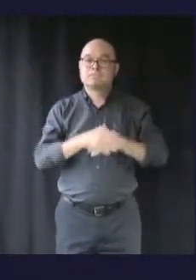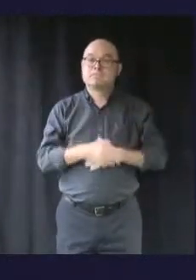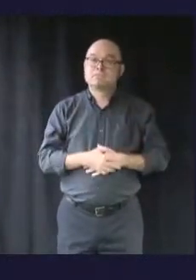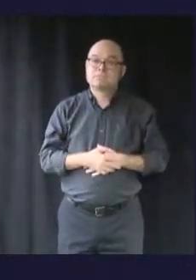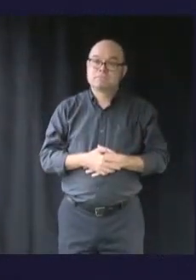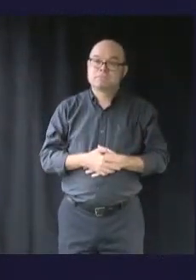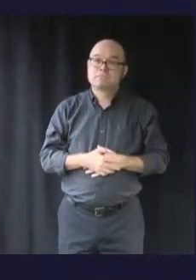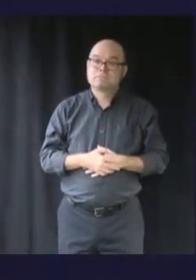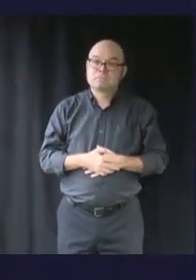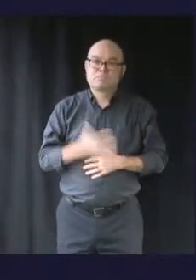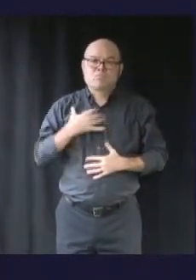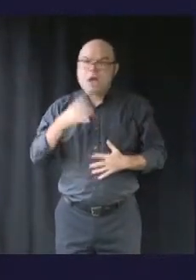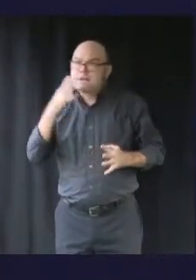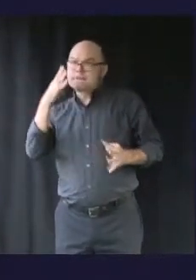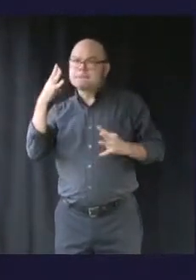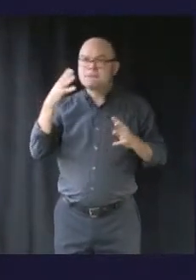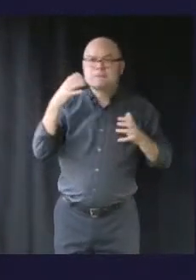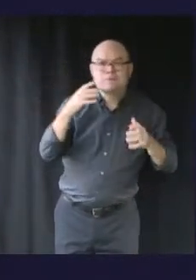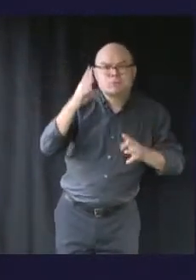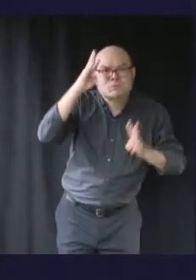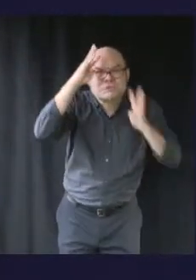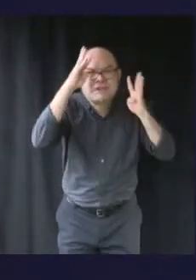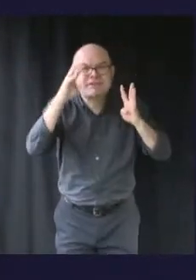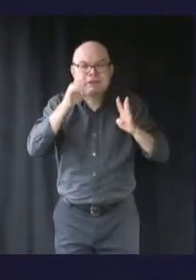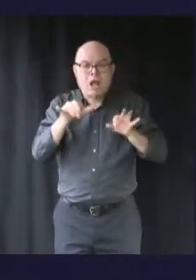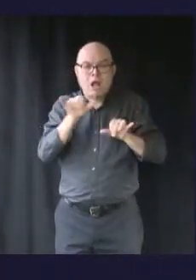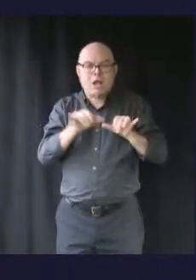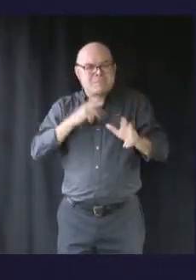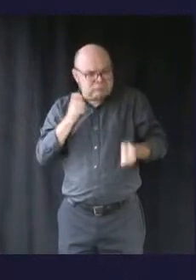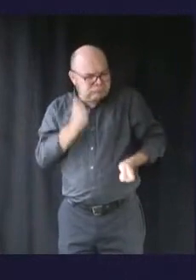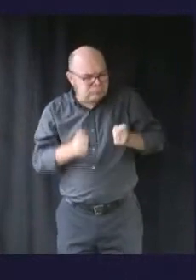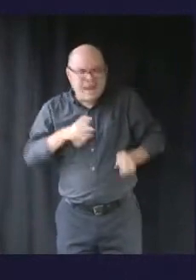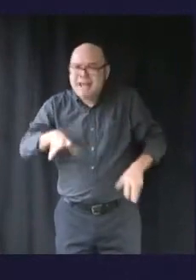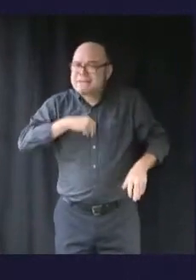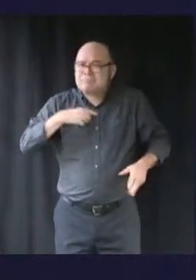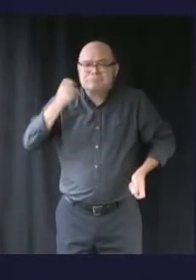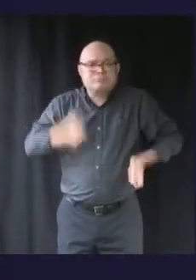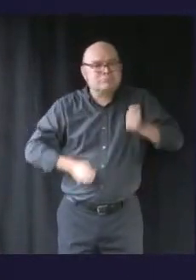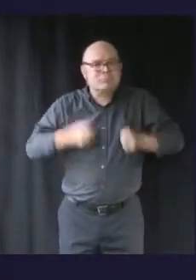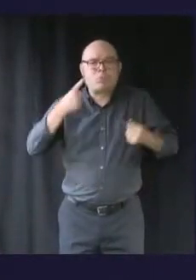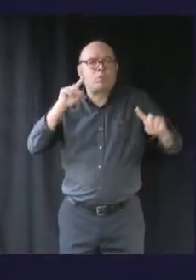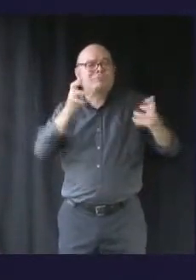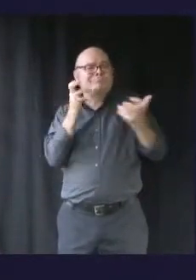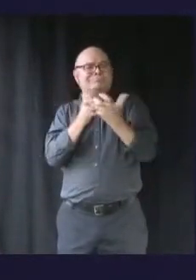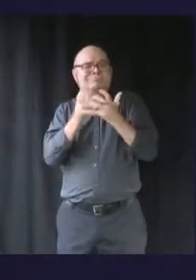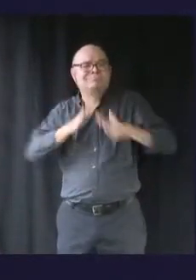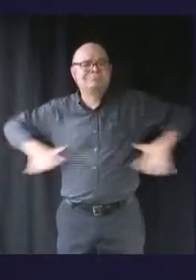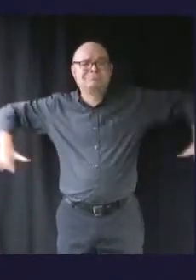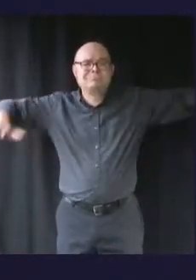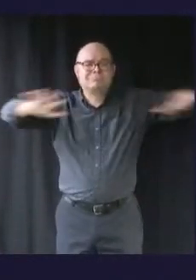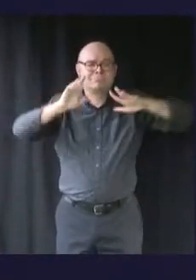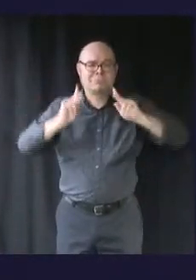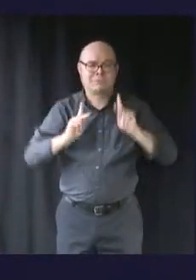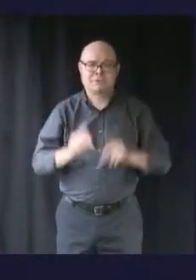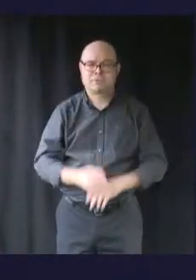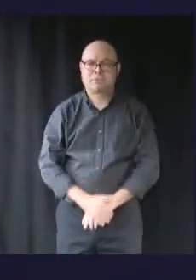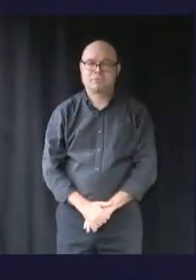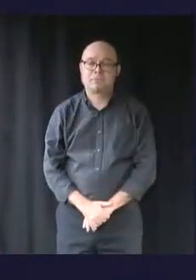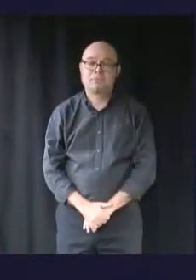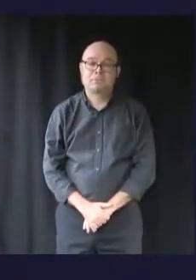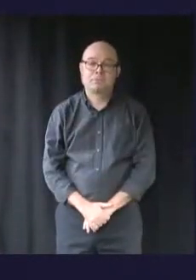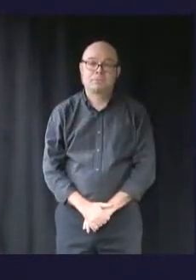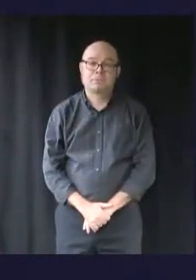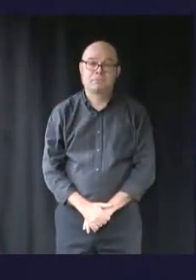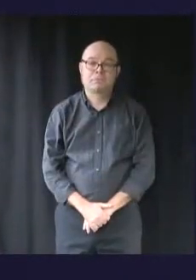As I said, I repeat, I apologize, America is the only nation founded on an idea, the